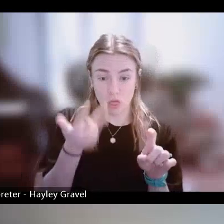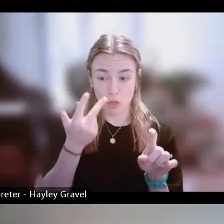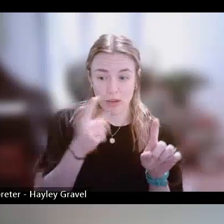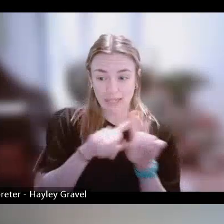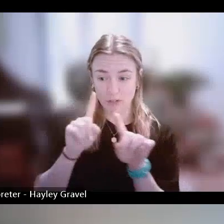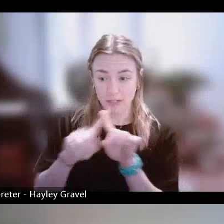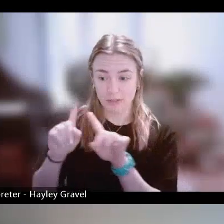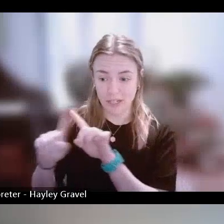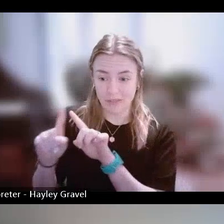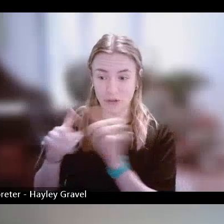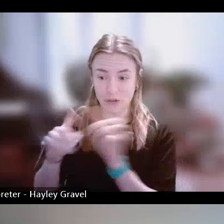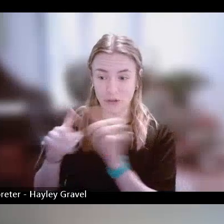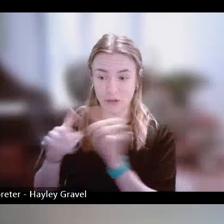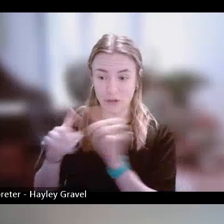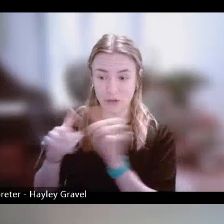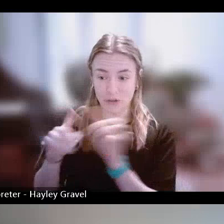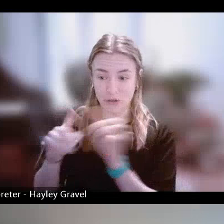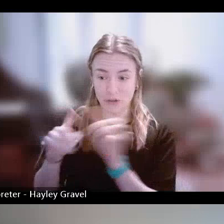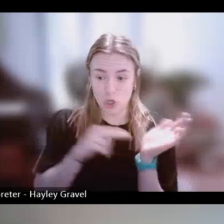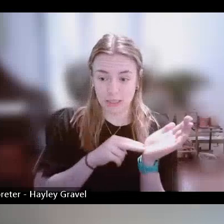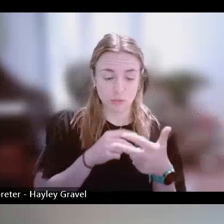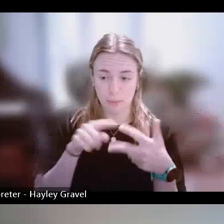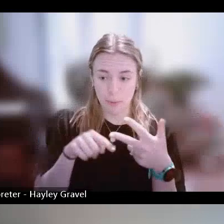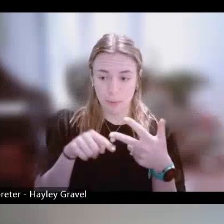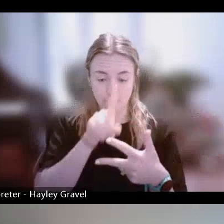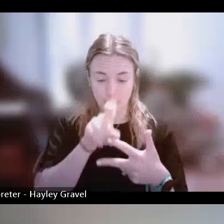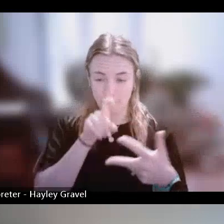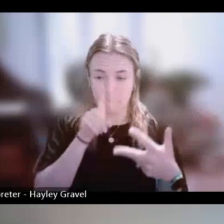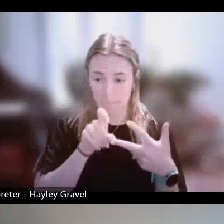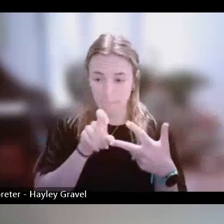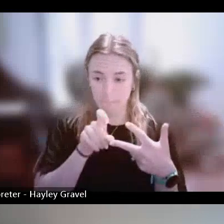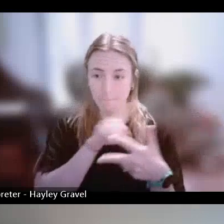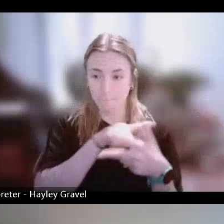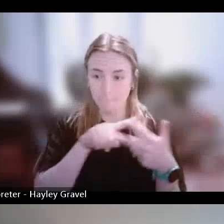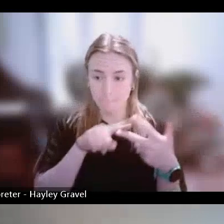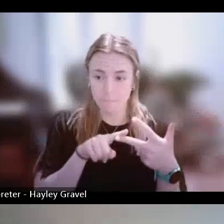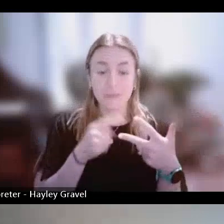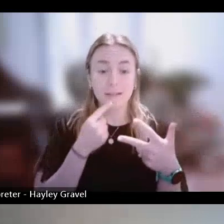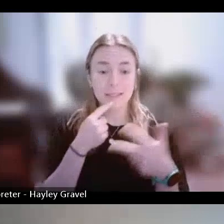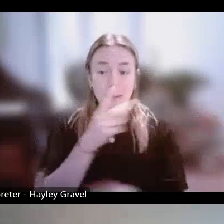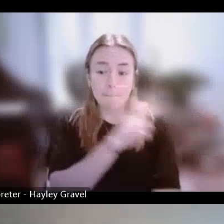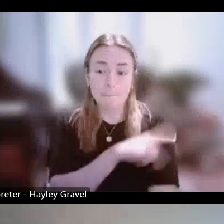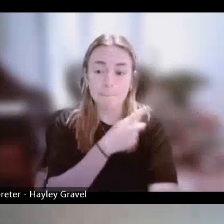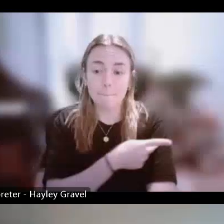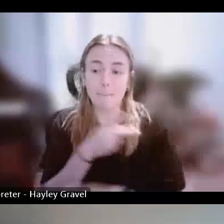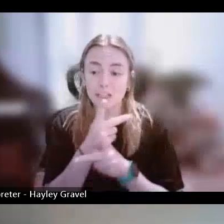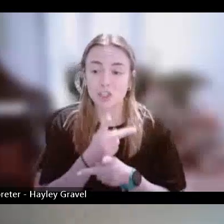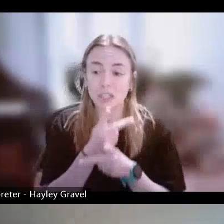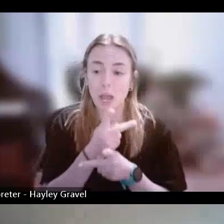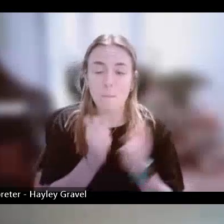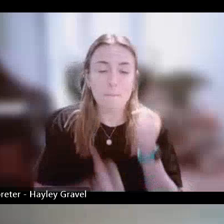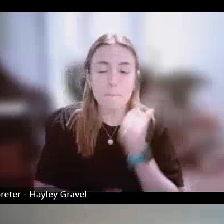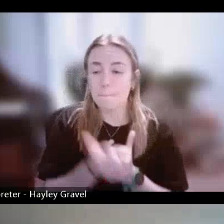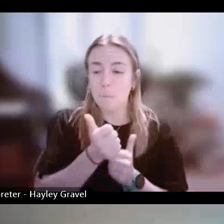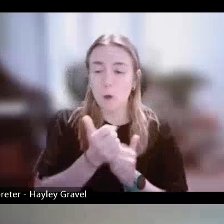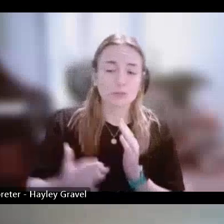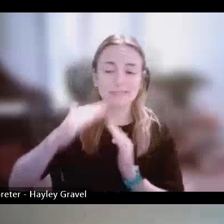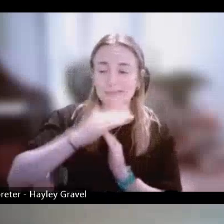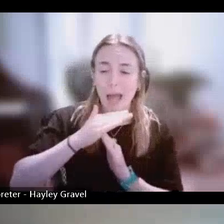care administration and school nursing, they all value patient care as the most valuable thing. However, because